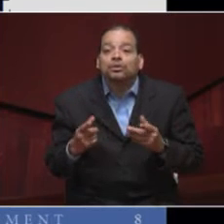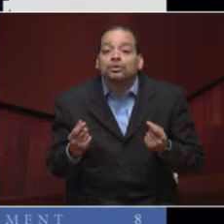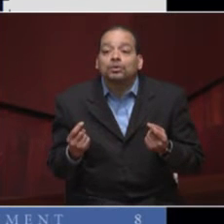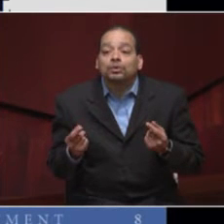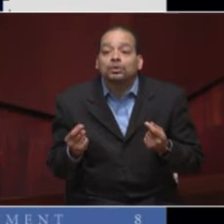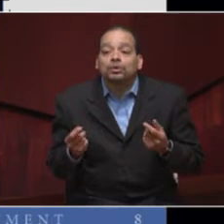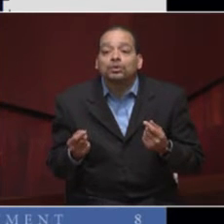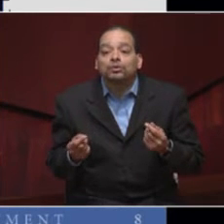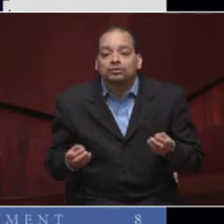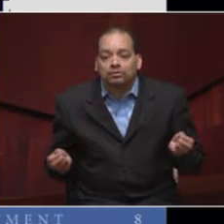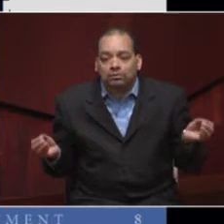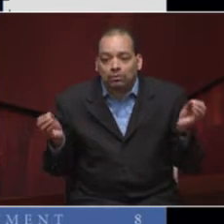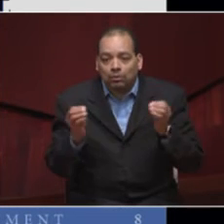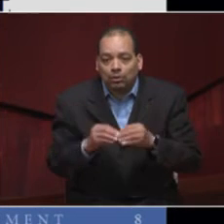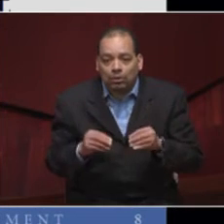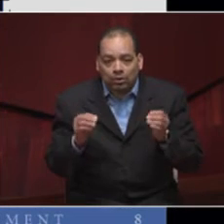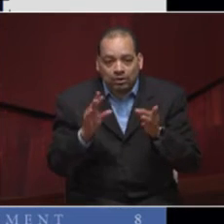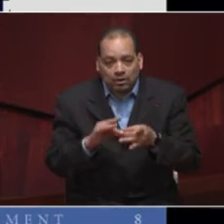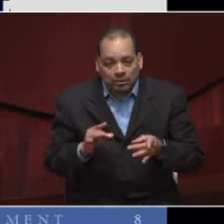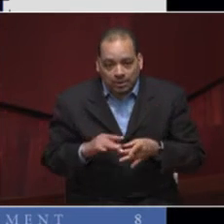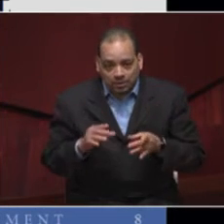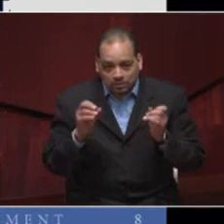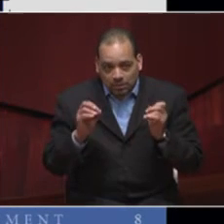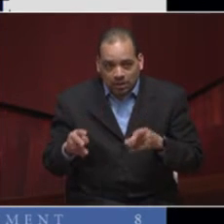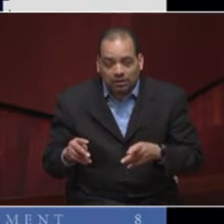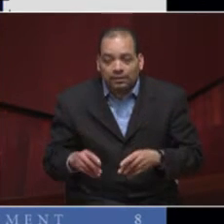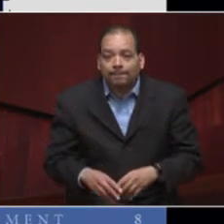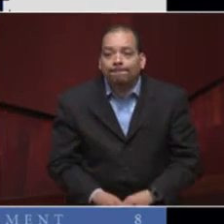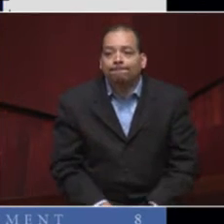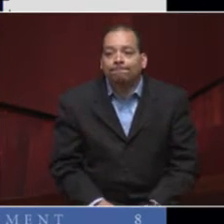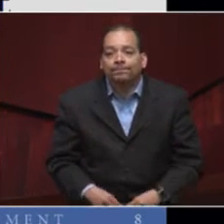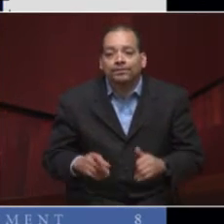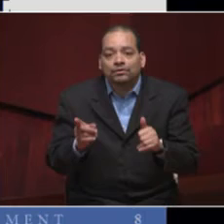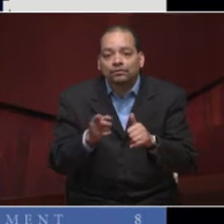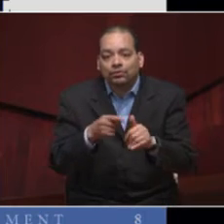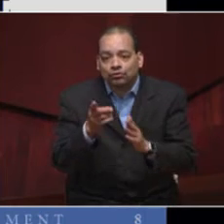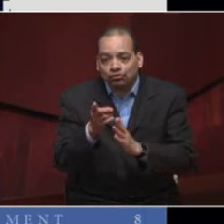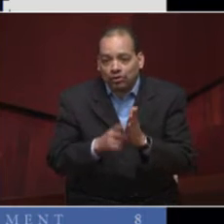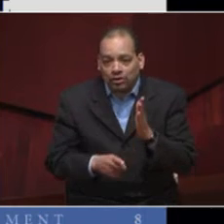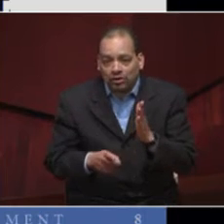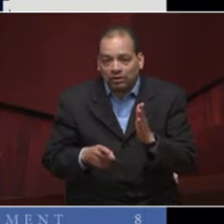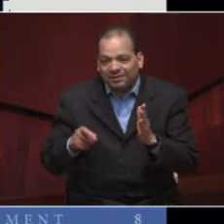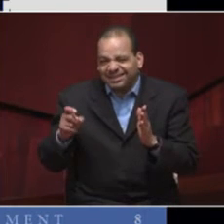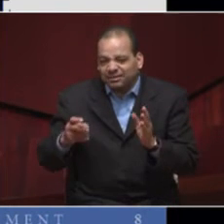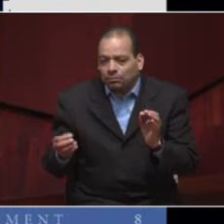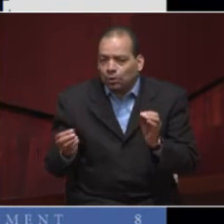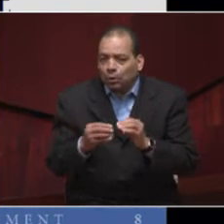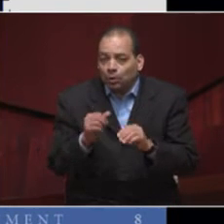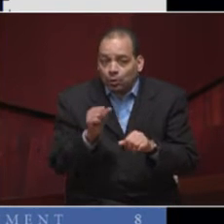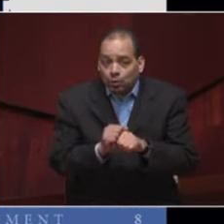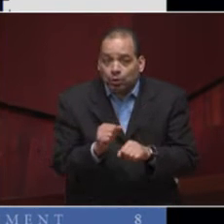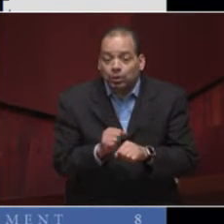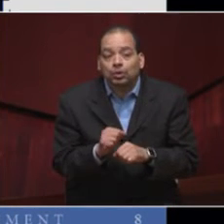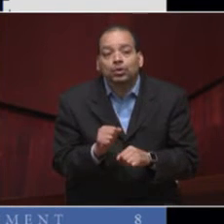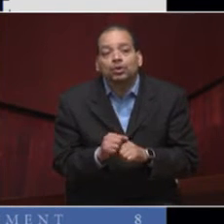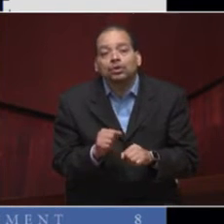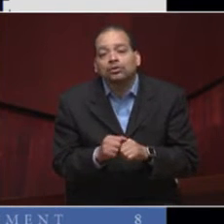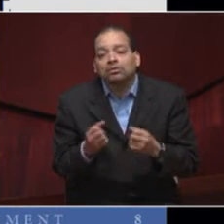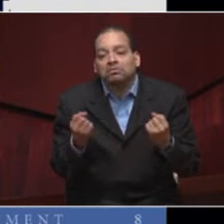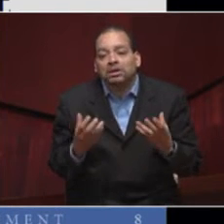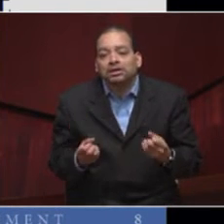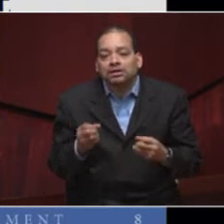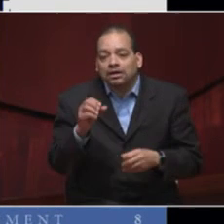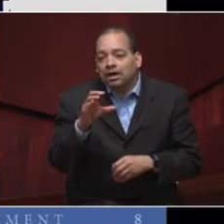lots of comments on the first draft. The first draft was good, but still needed, I thought, some work. So lots of comments came from